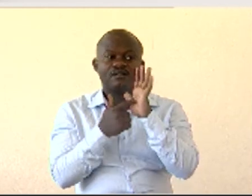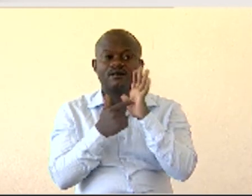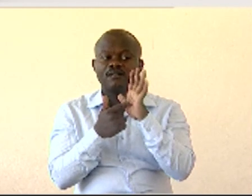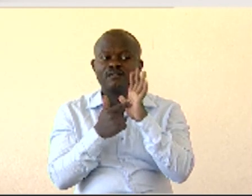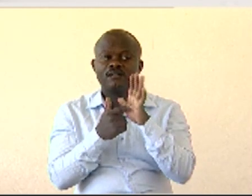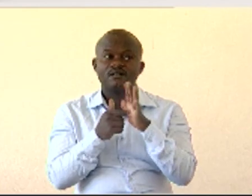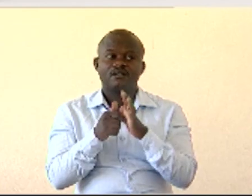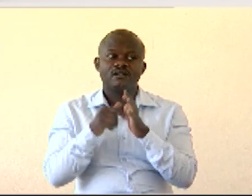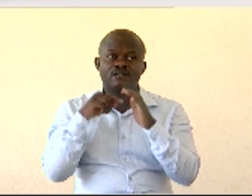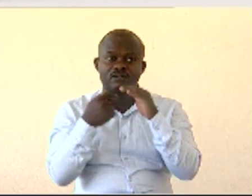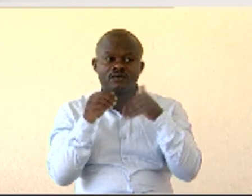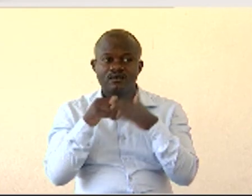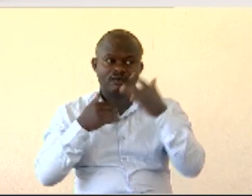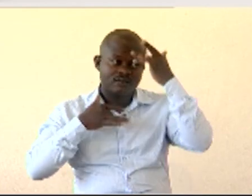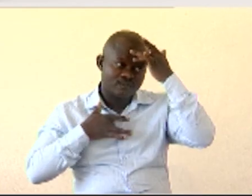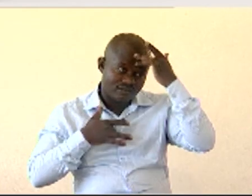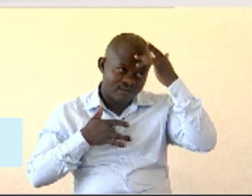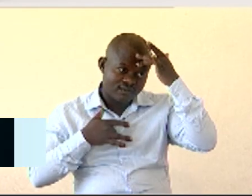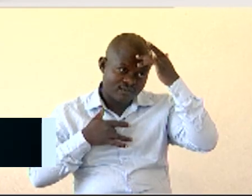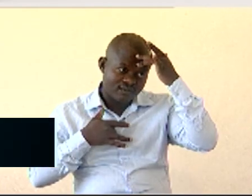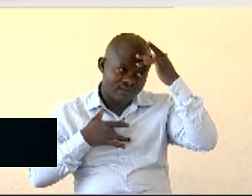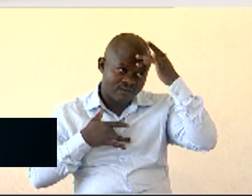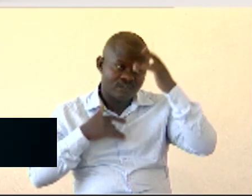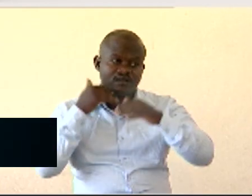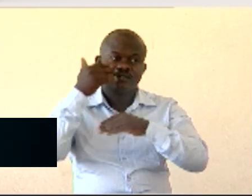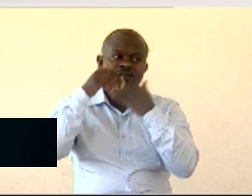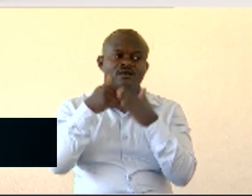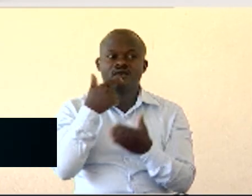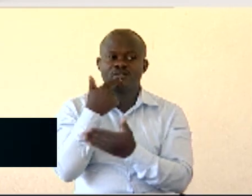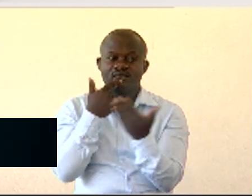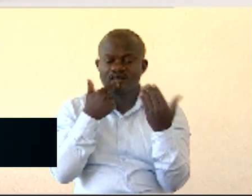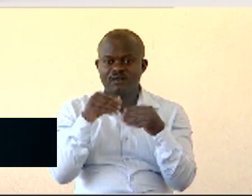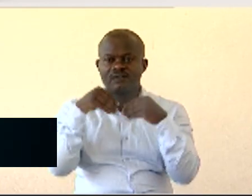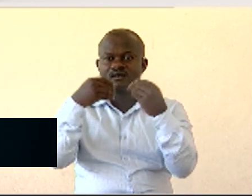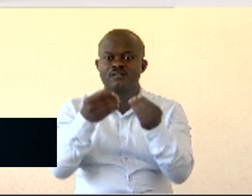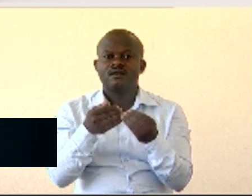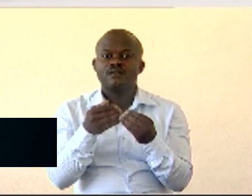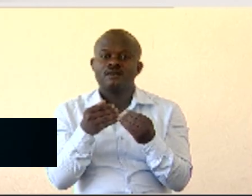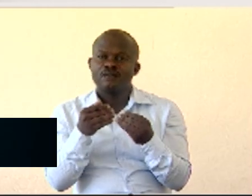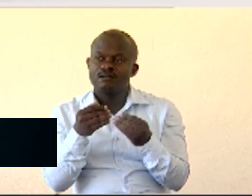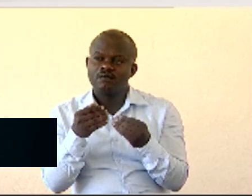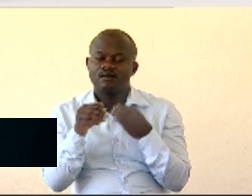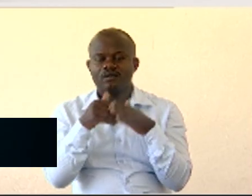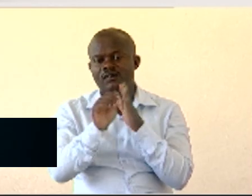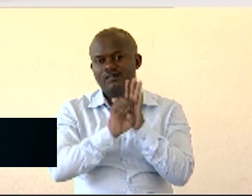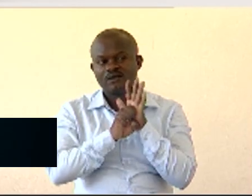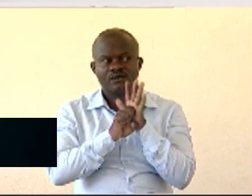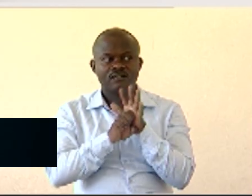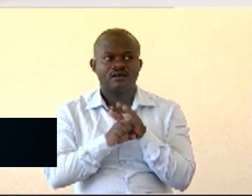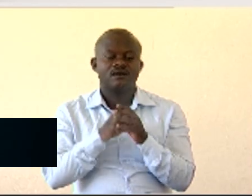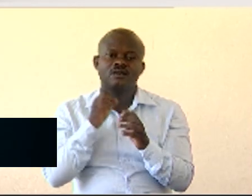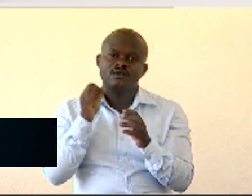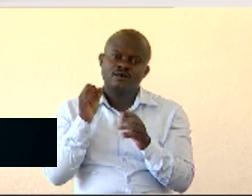the condition of the disease, particularly such as feature that is felt by patient, for example,